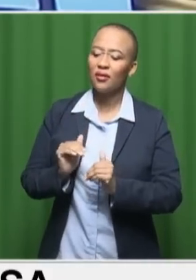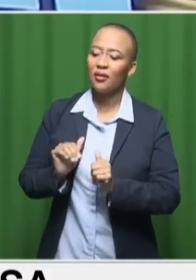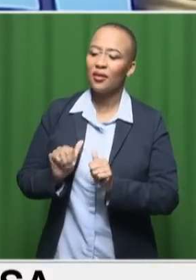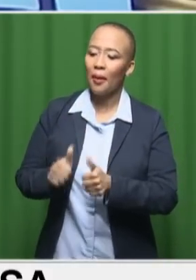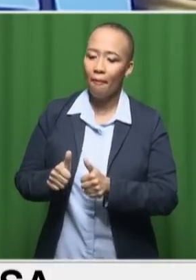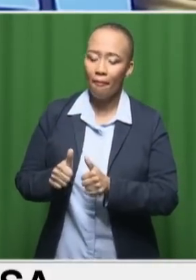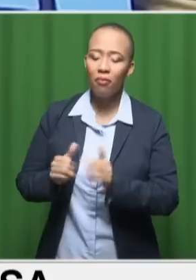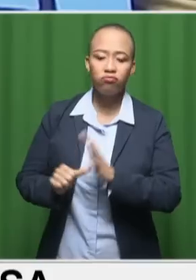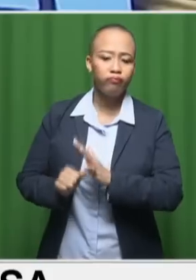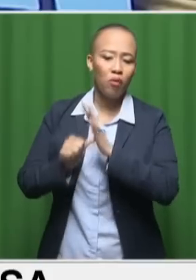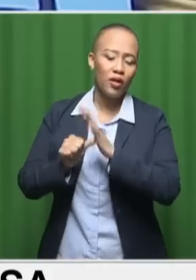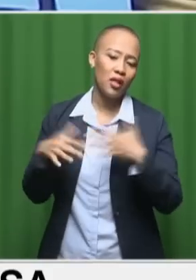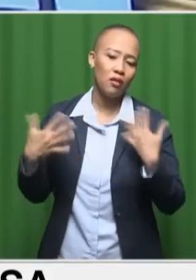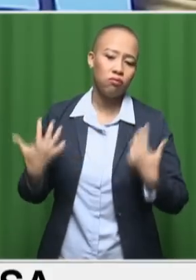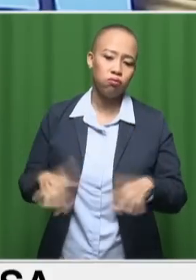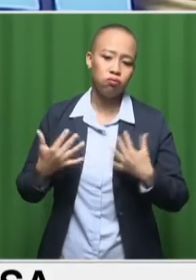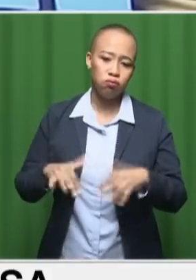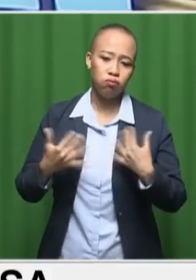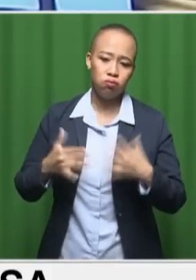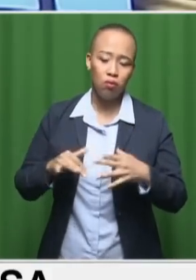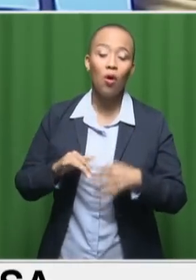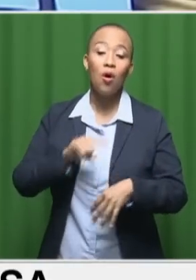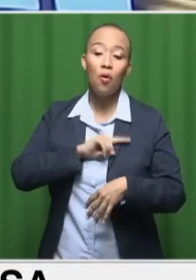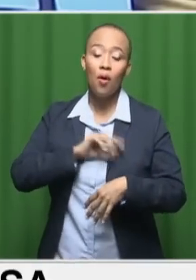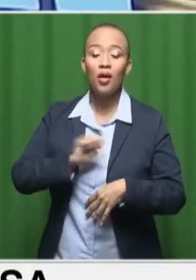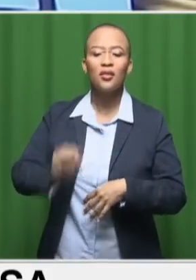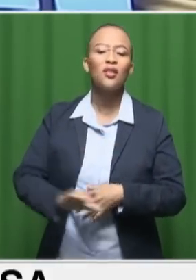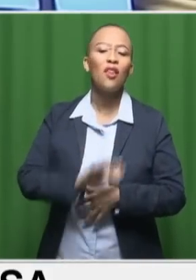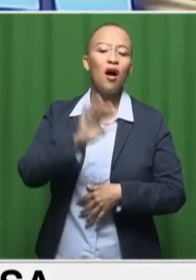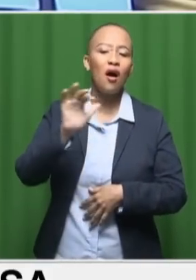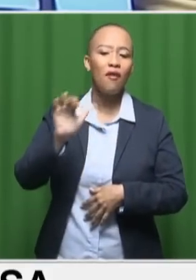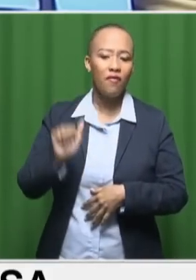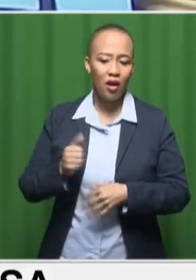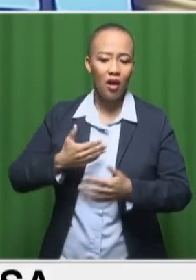to maintain its autonomy on the one hand, but also keeping